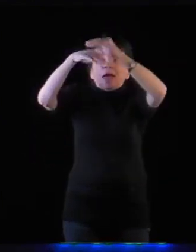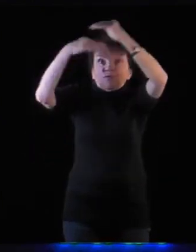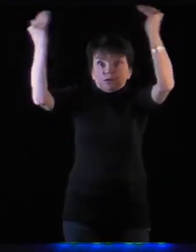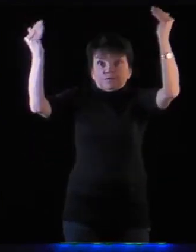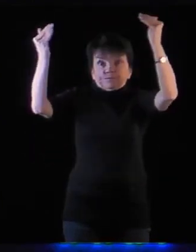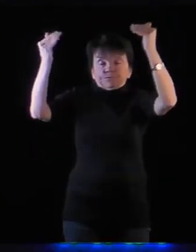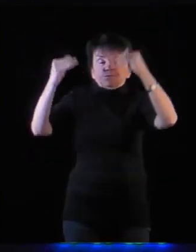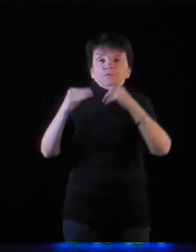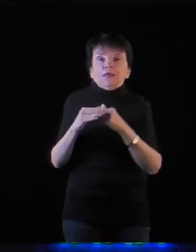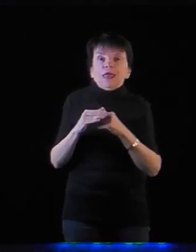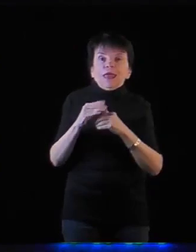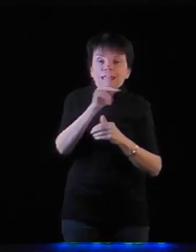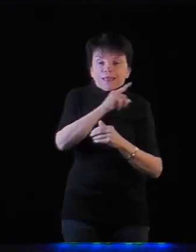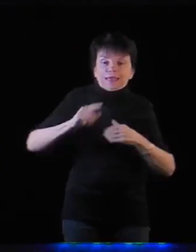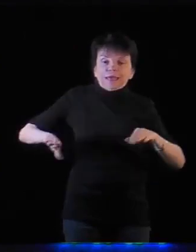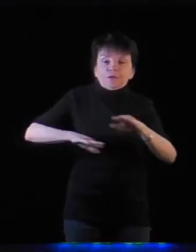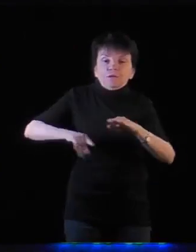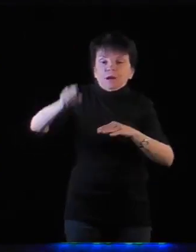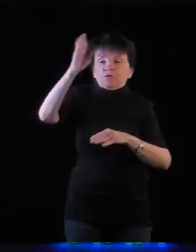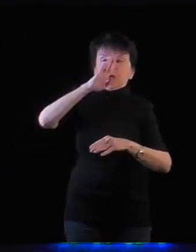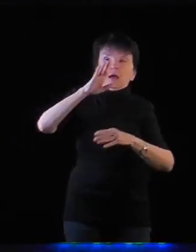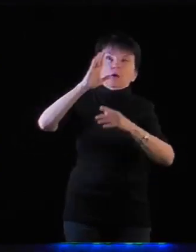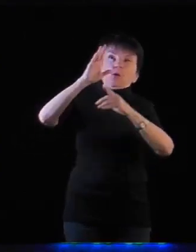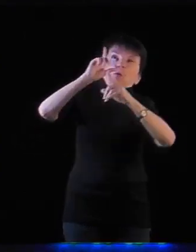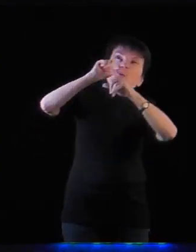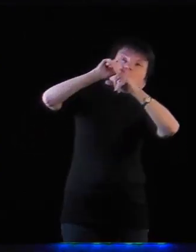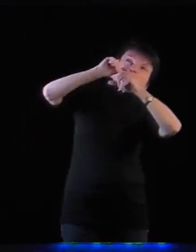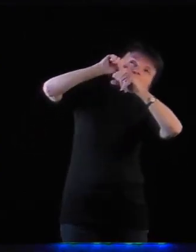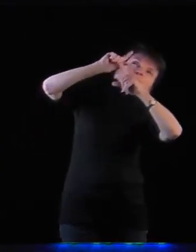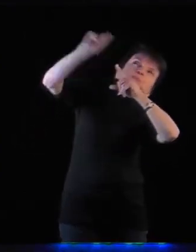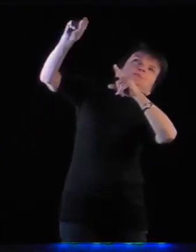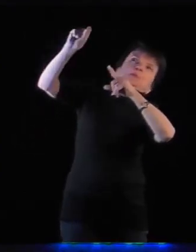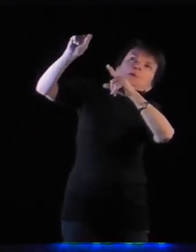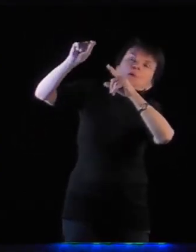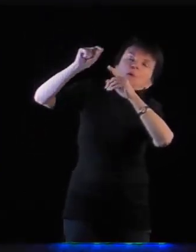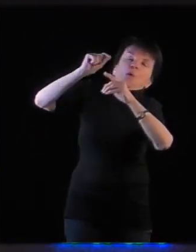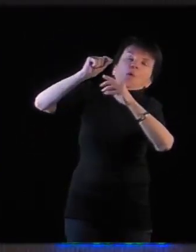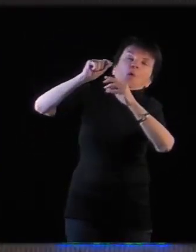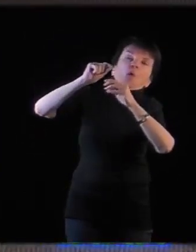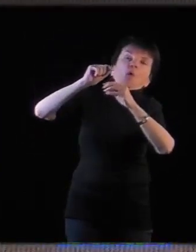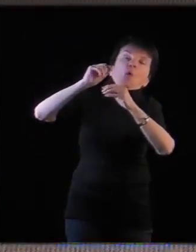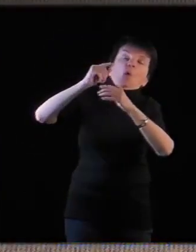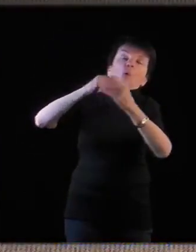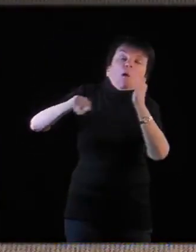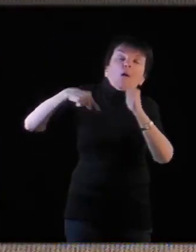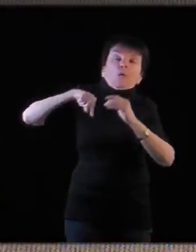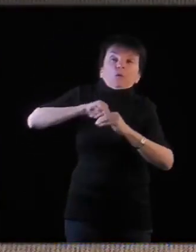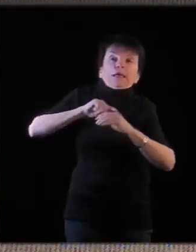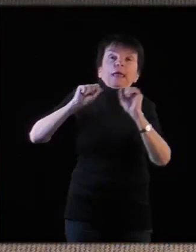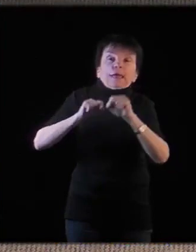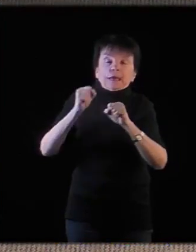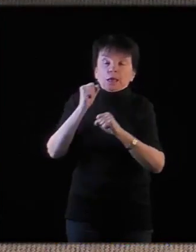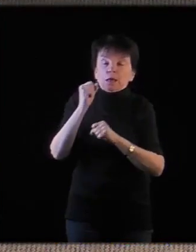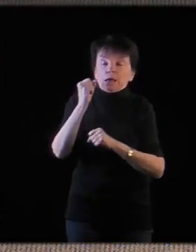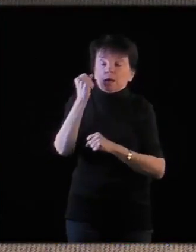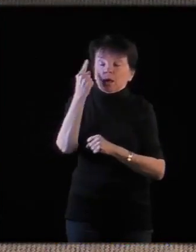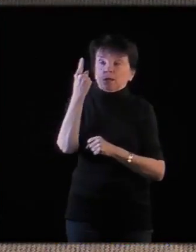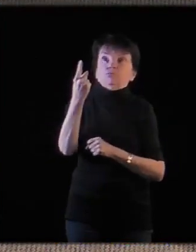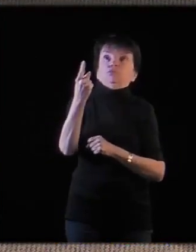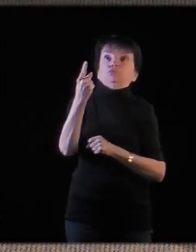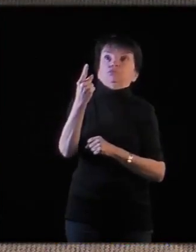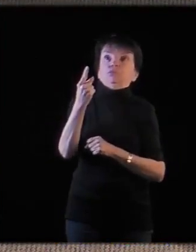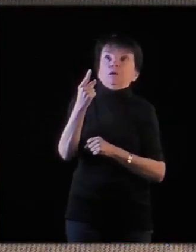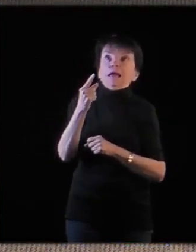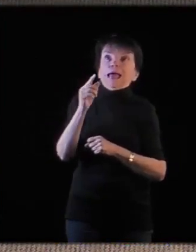of God is so far beyond what we could ever even comprehend. That's how great our God is.